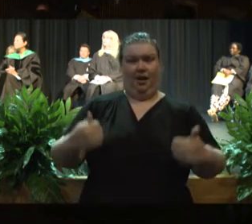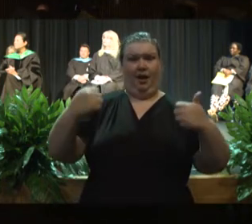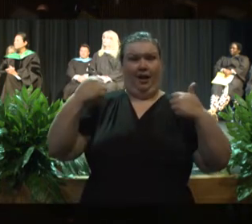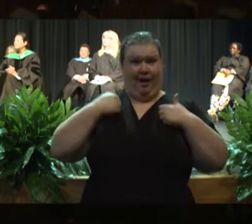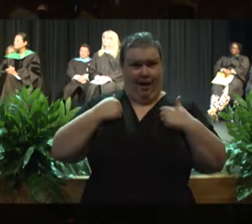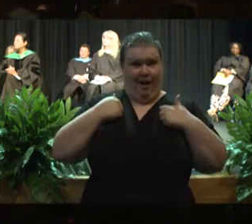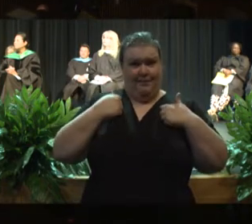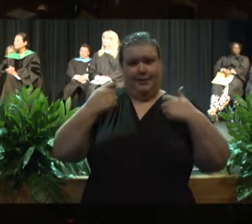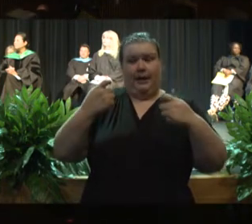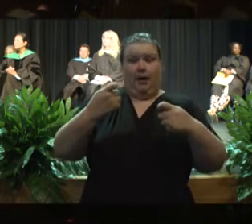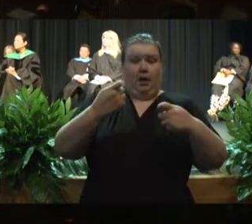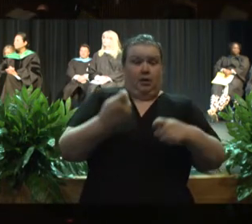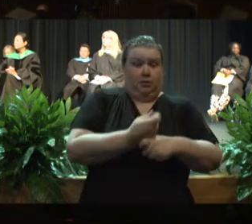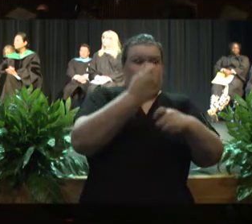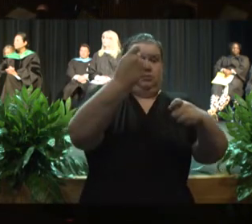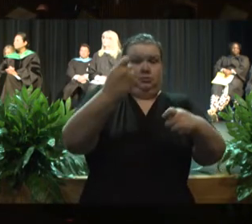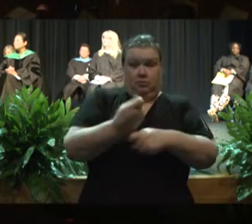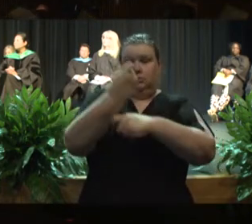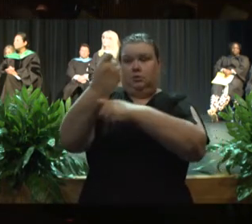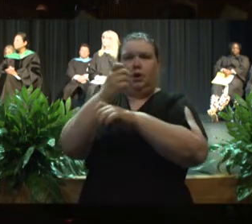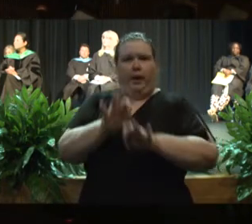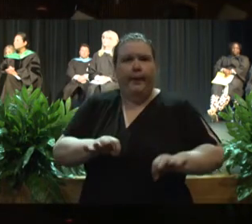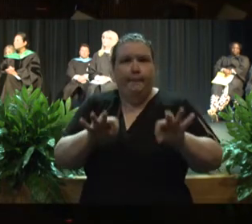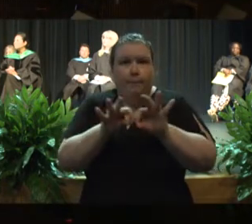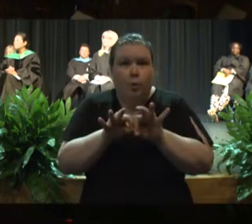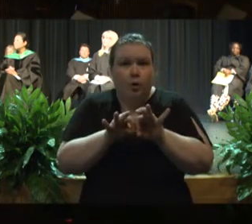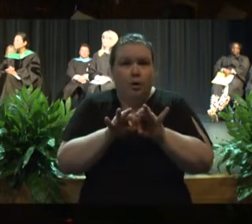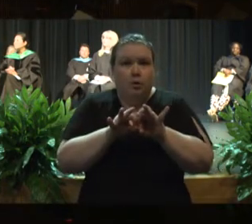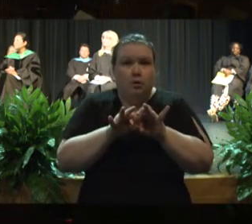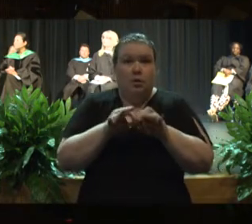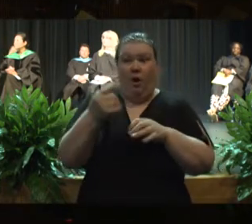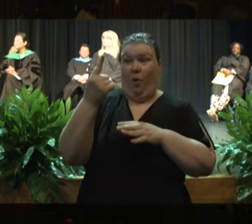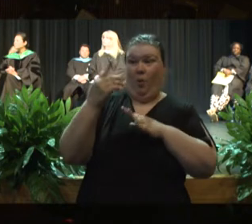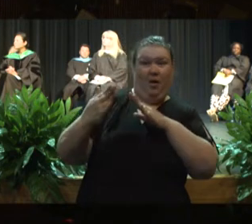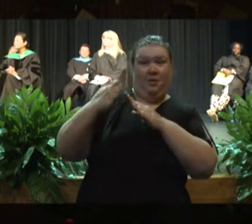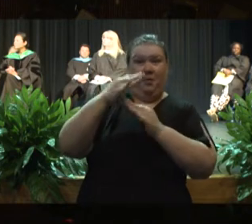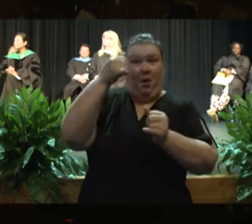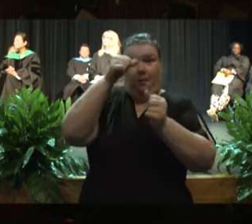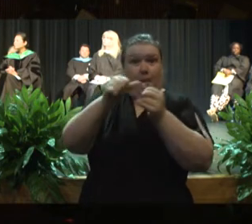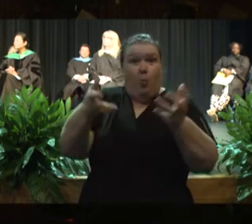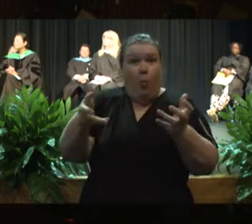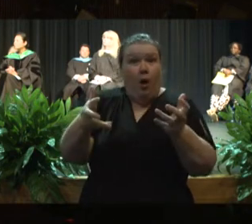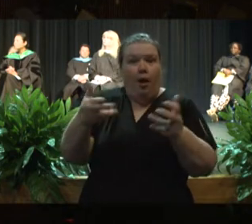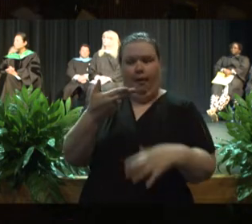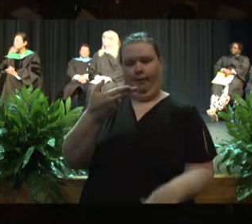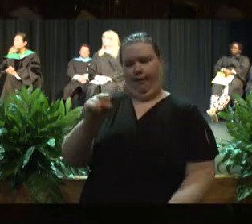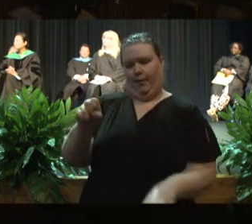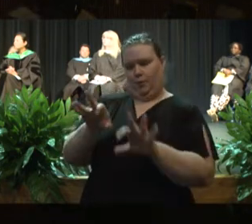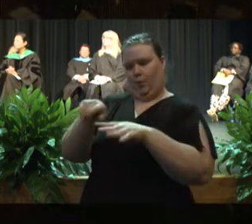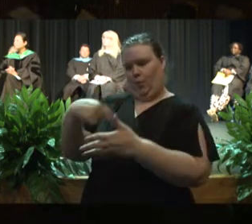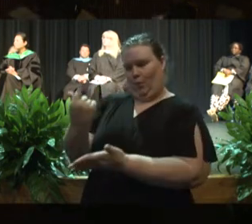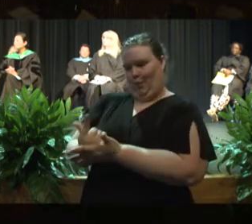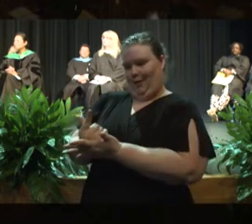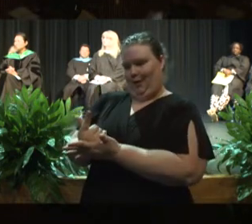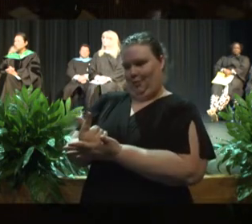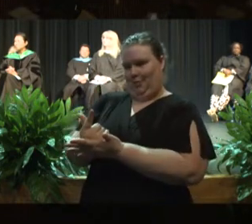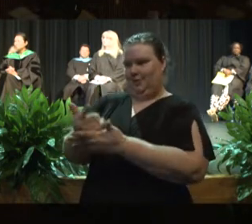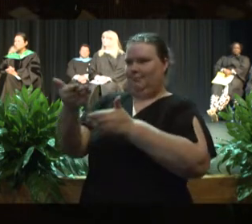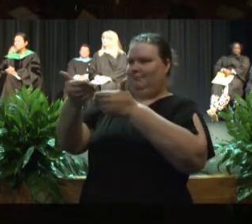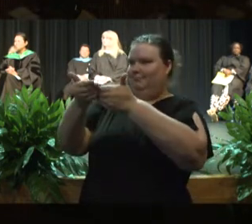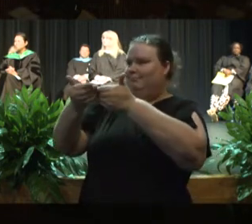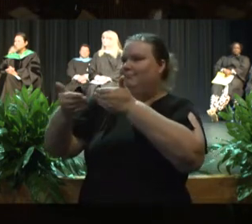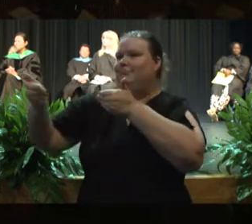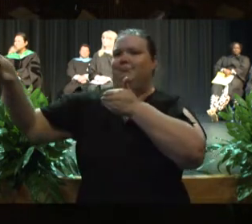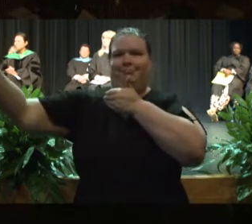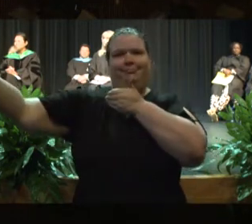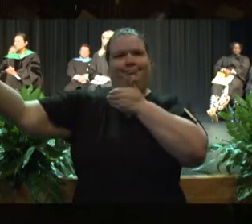lives, and the commencement exercise is one of the most memorable. It is a time for celebration as you begin your next phase